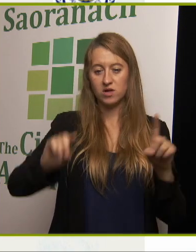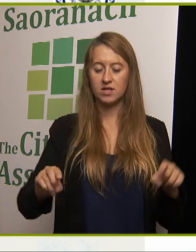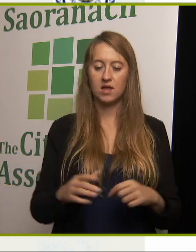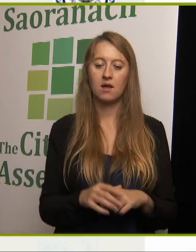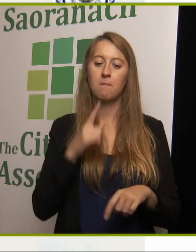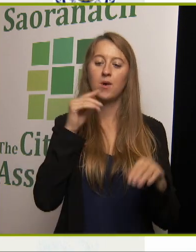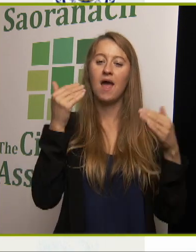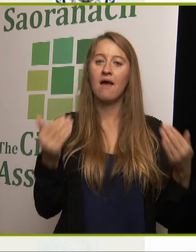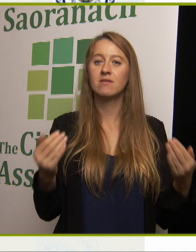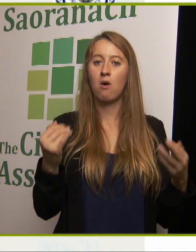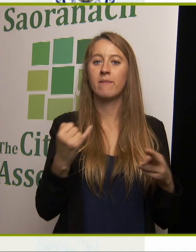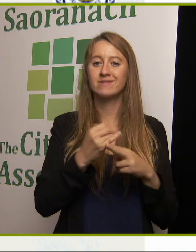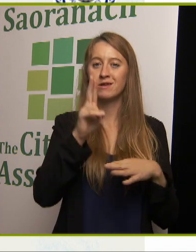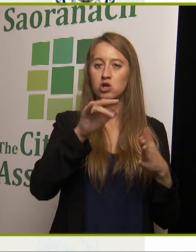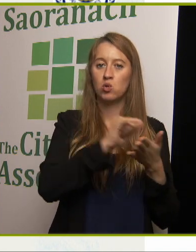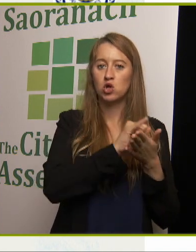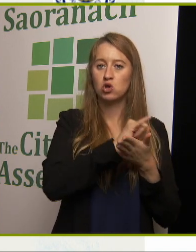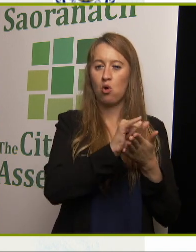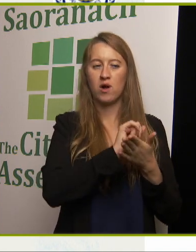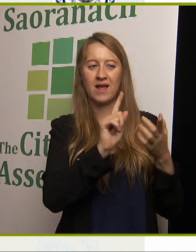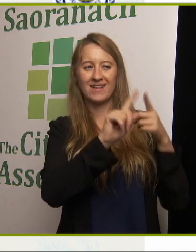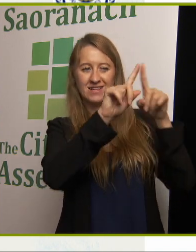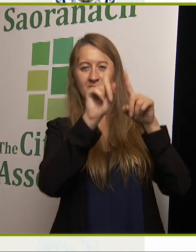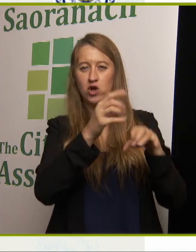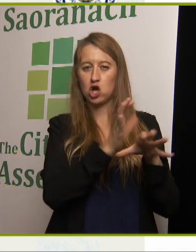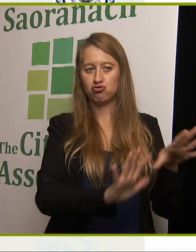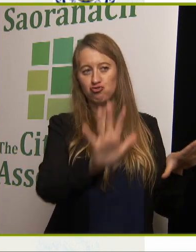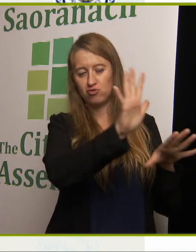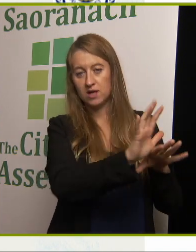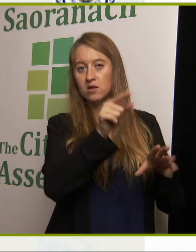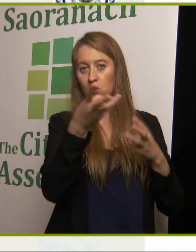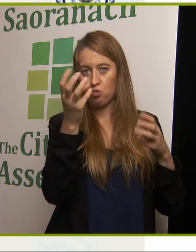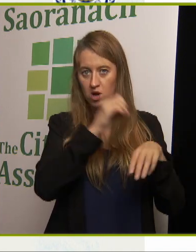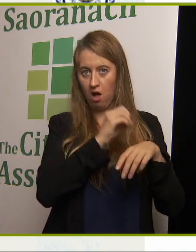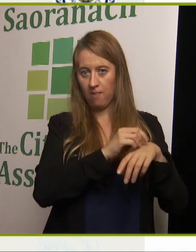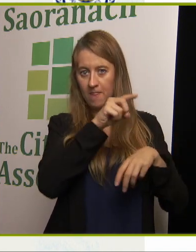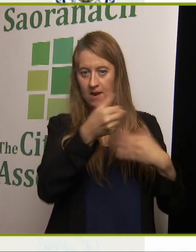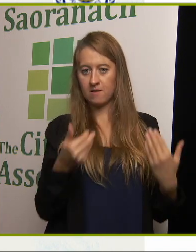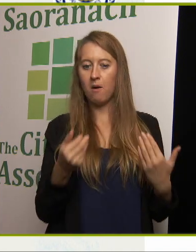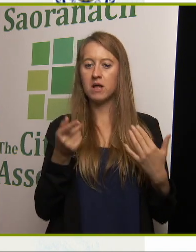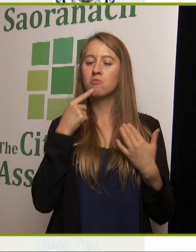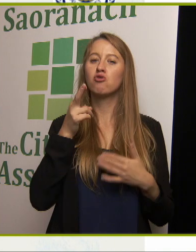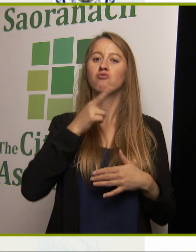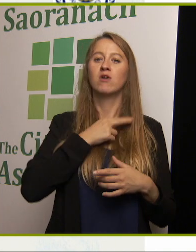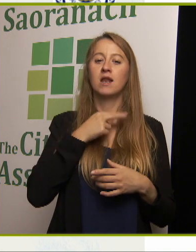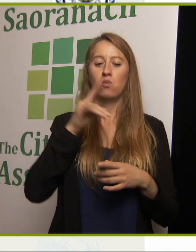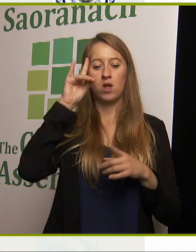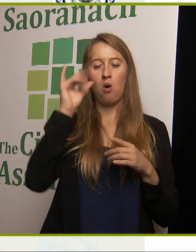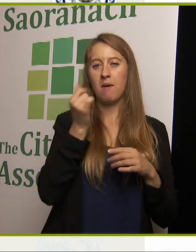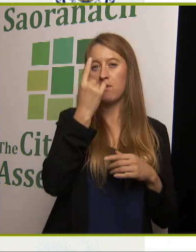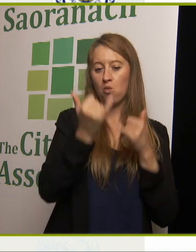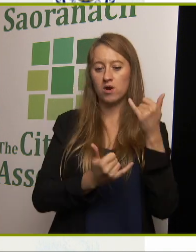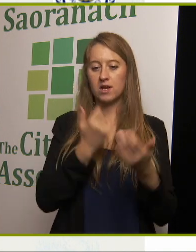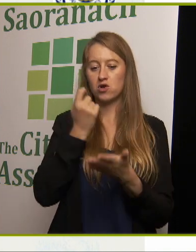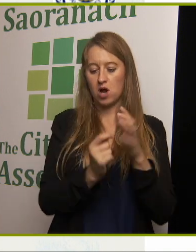with other countries. We hope in the start of next year or sometime next year to finally secure a treaty to protect high seas